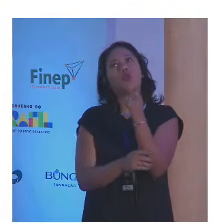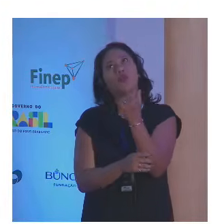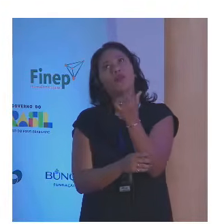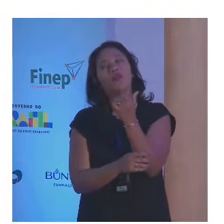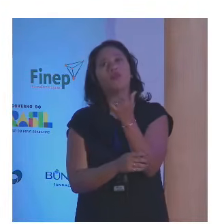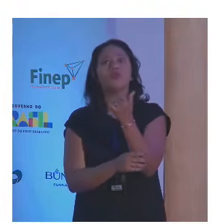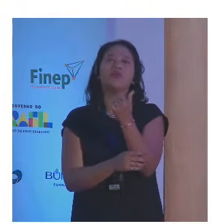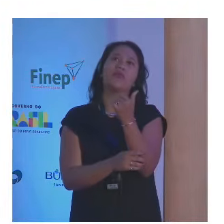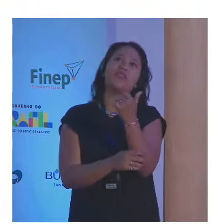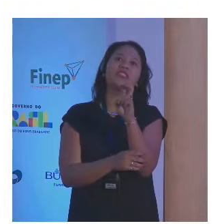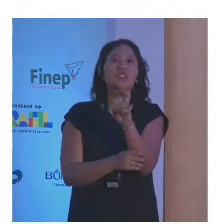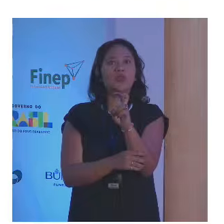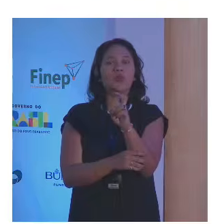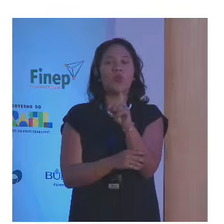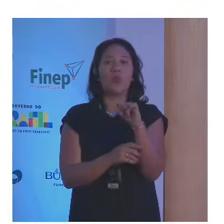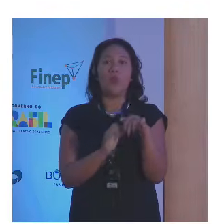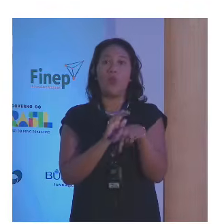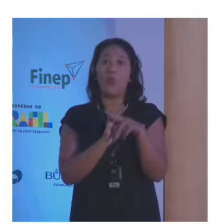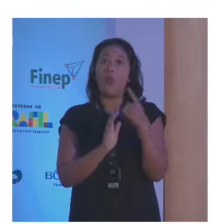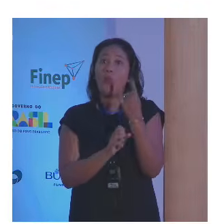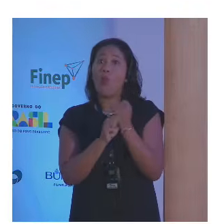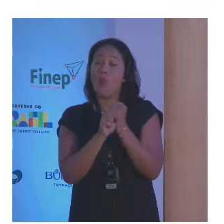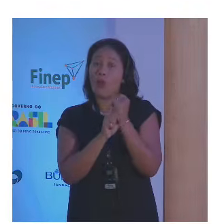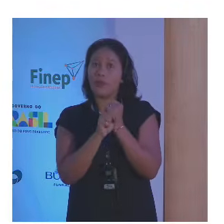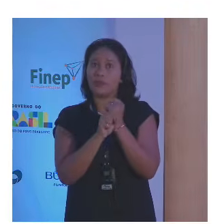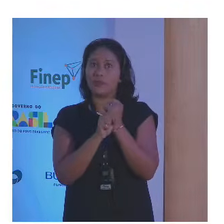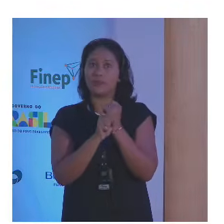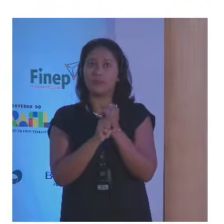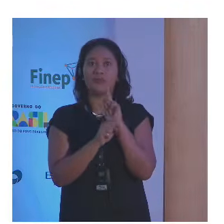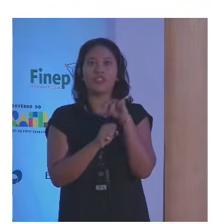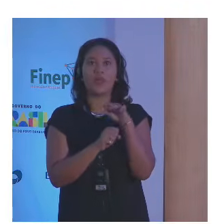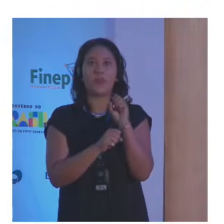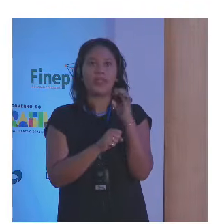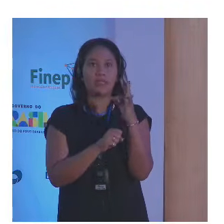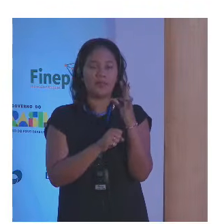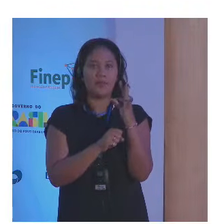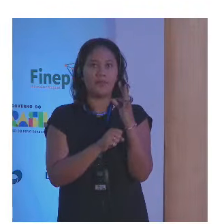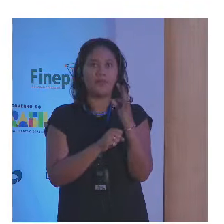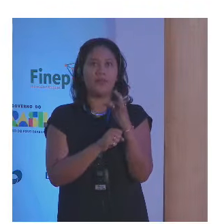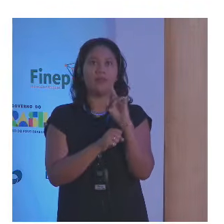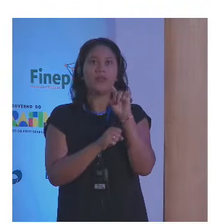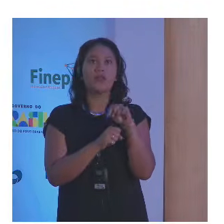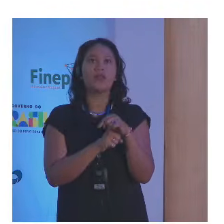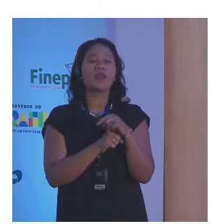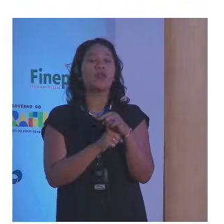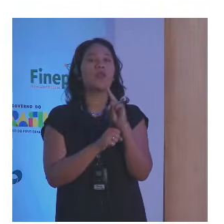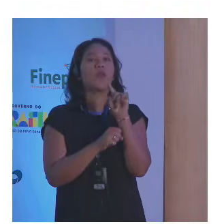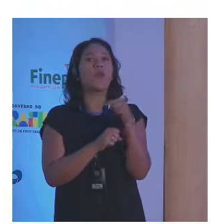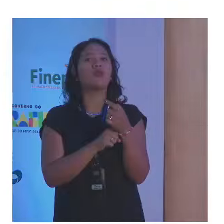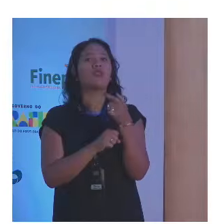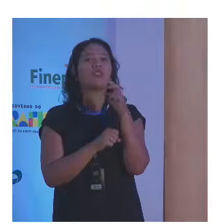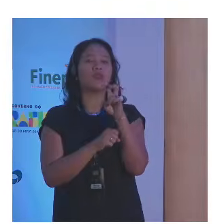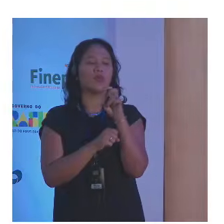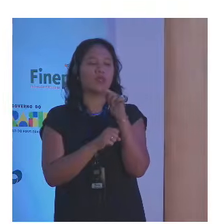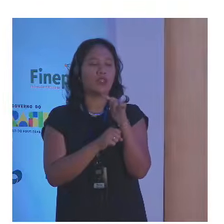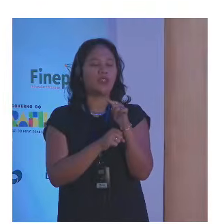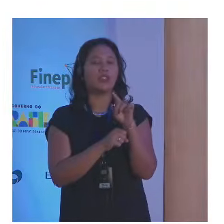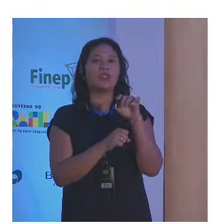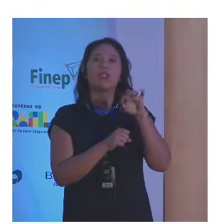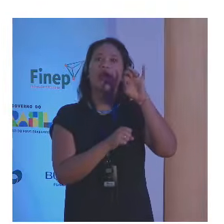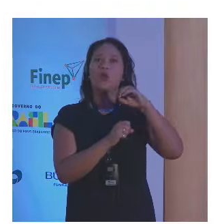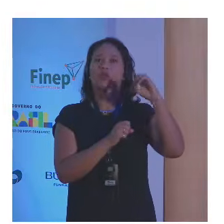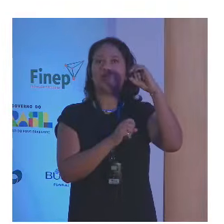2025, the one-year GMST was 1.57 degrees Celsius.